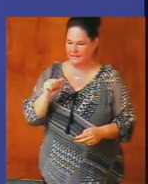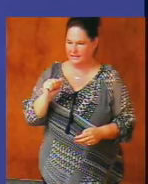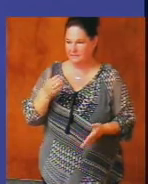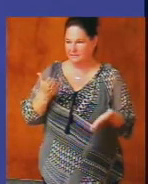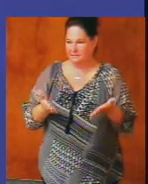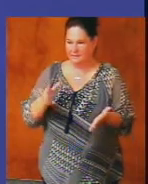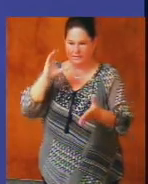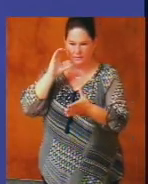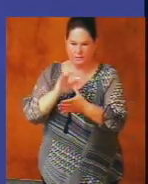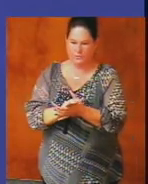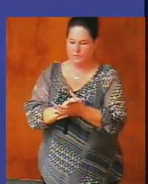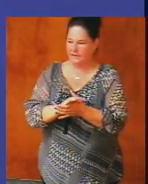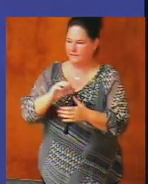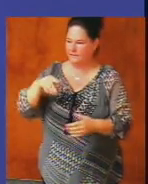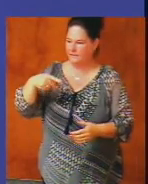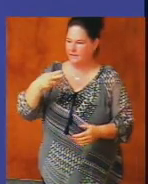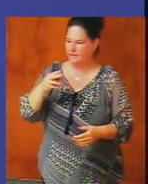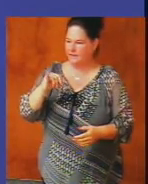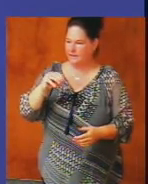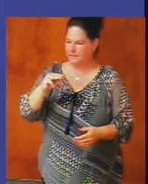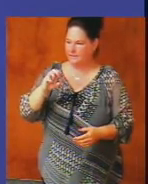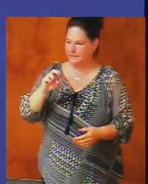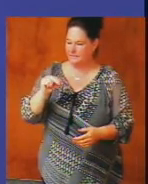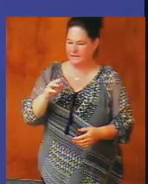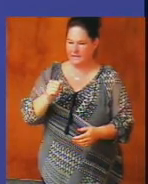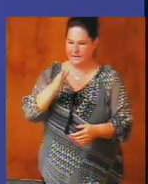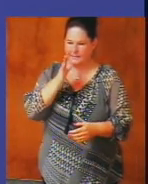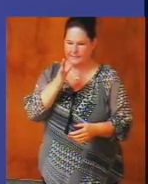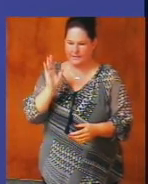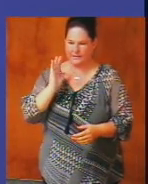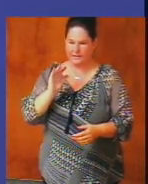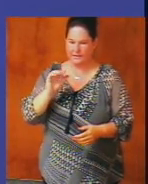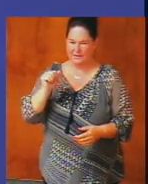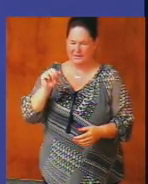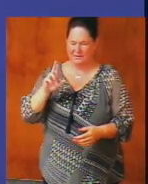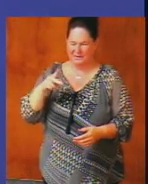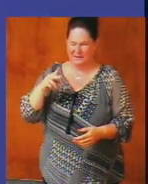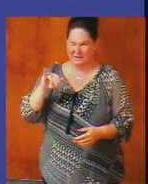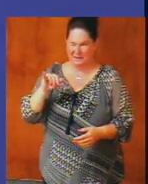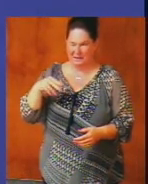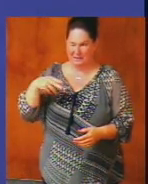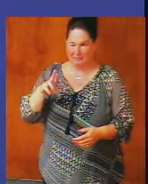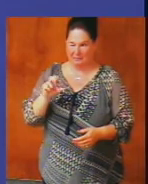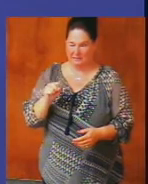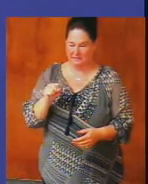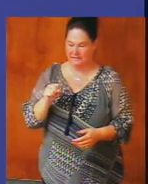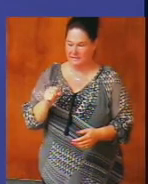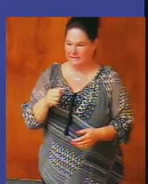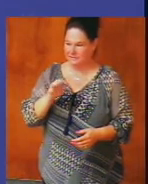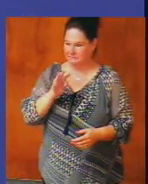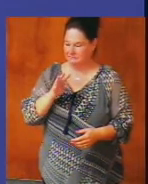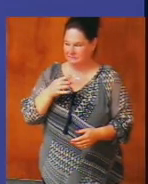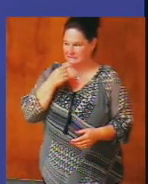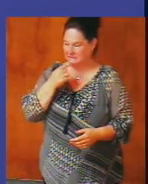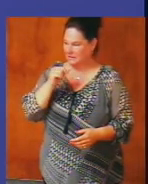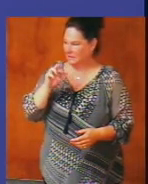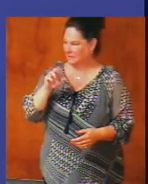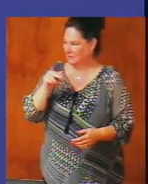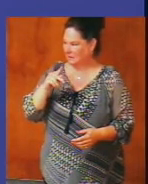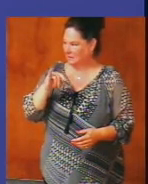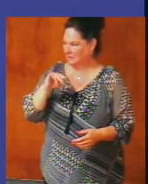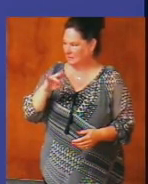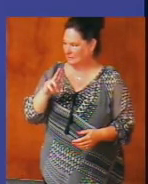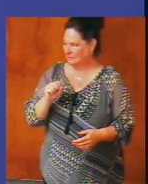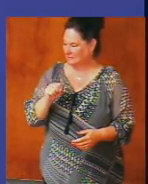the wife of Philemon and the mother of Archippus, and he mentions Archippus. And